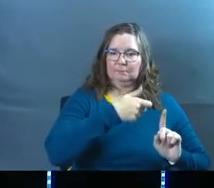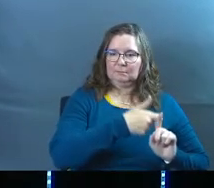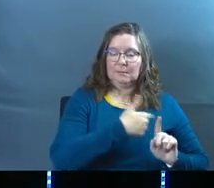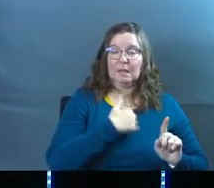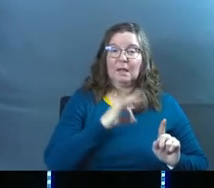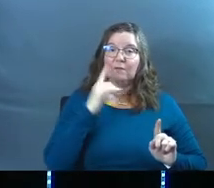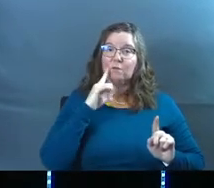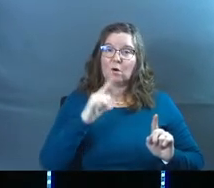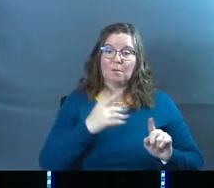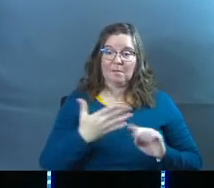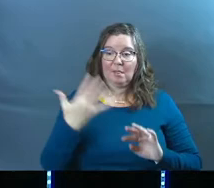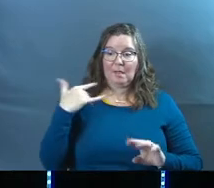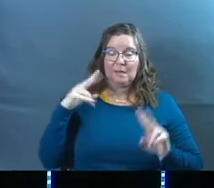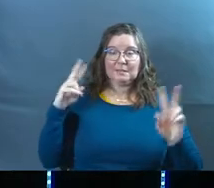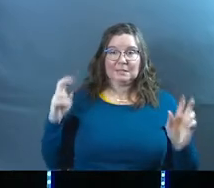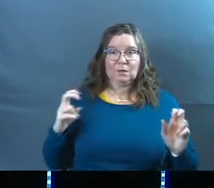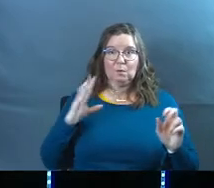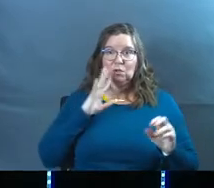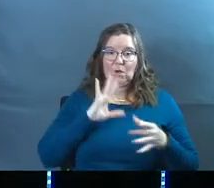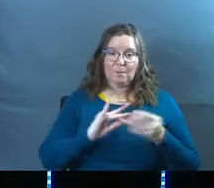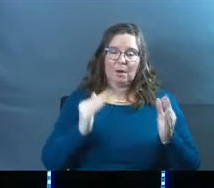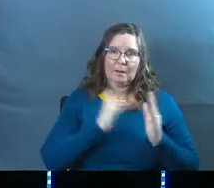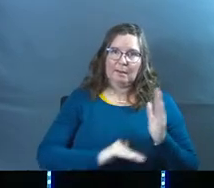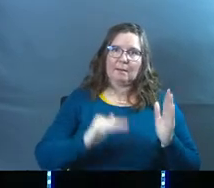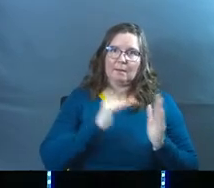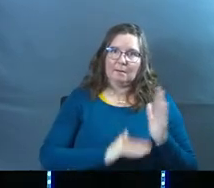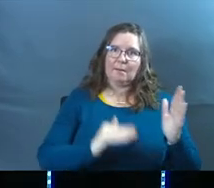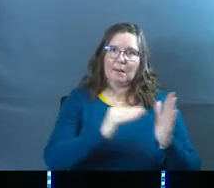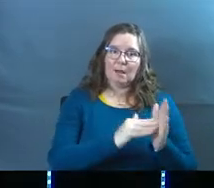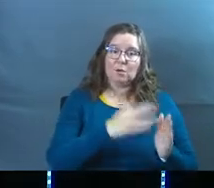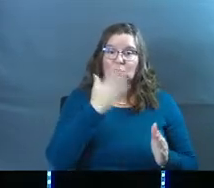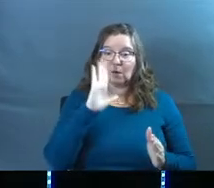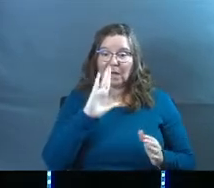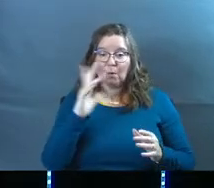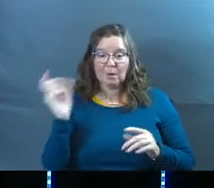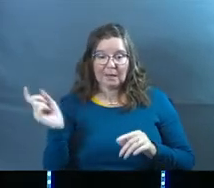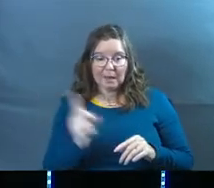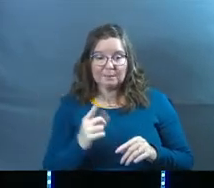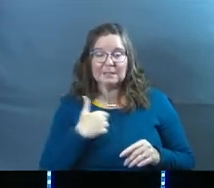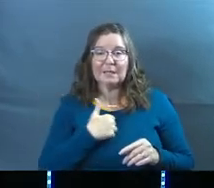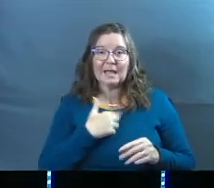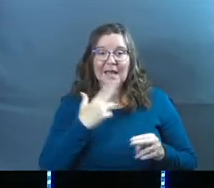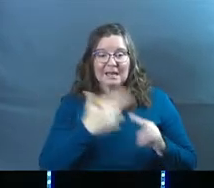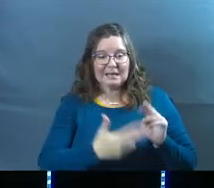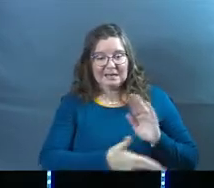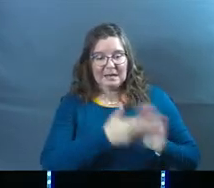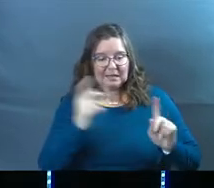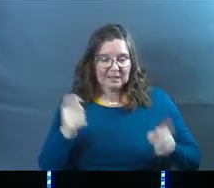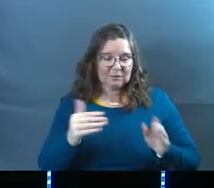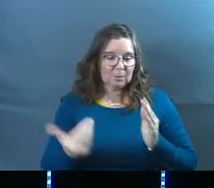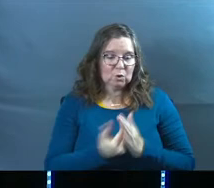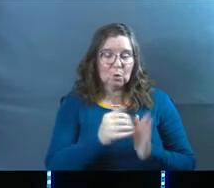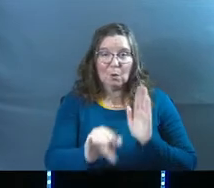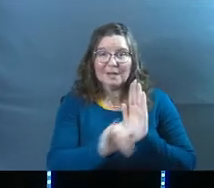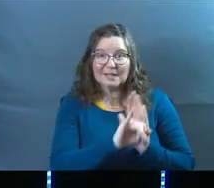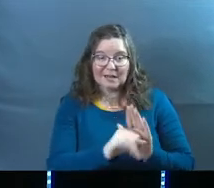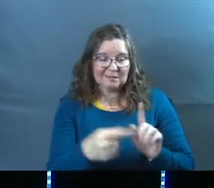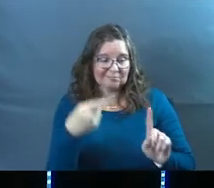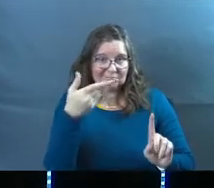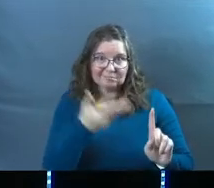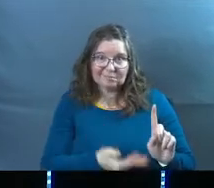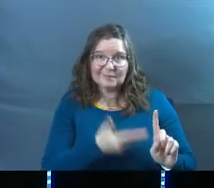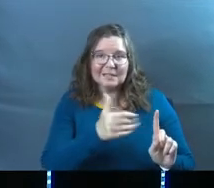Right? Like from the whole last series, we just kept talking about over and over and over again. So God, when God comes in and he names and he gives him a new identity, gives Jacob a